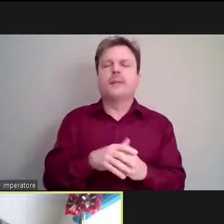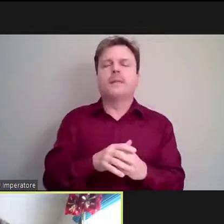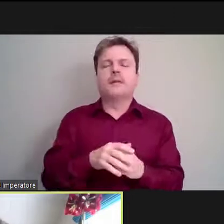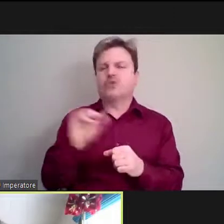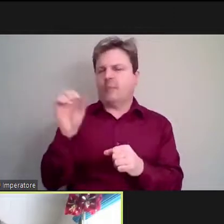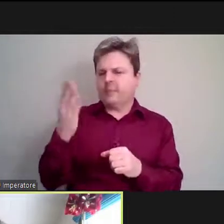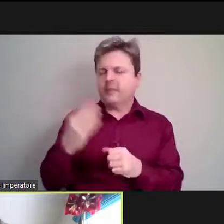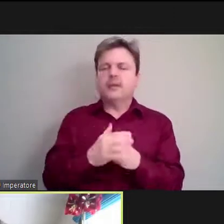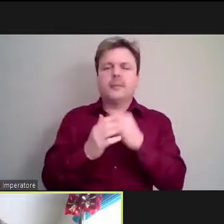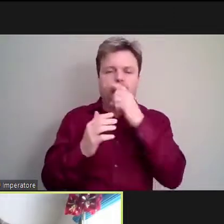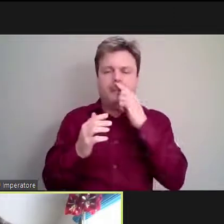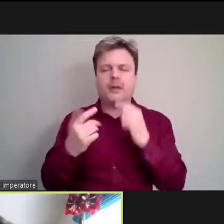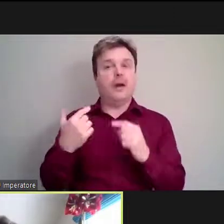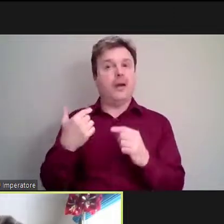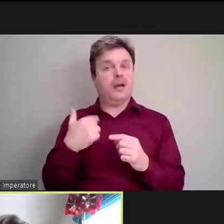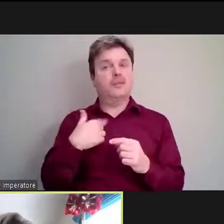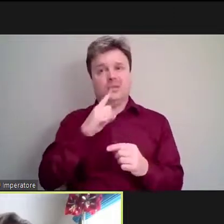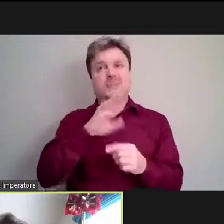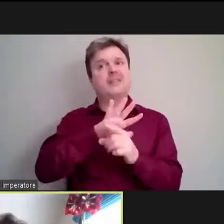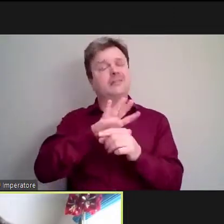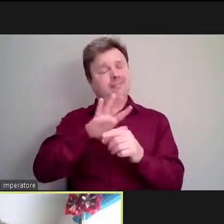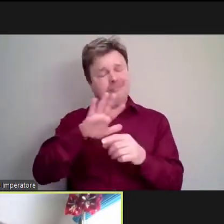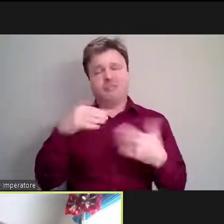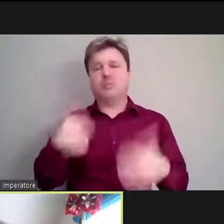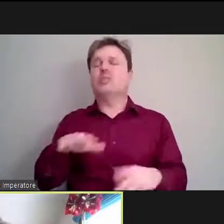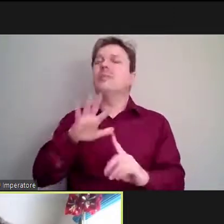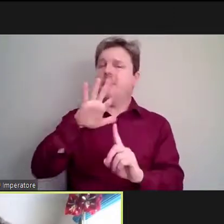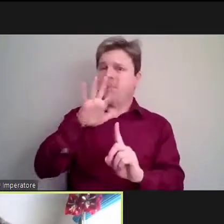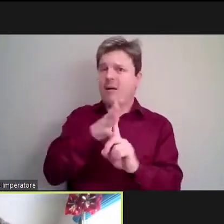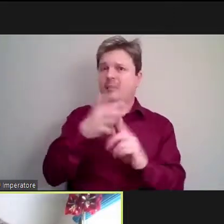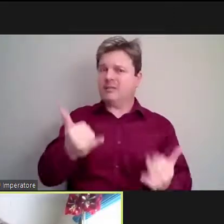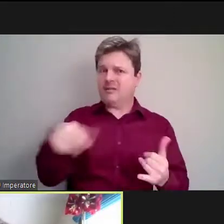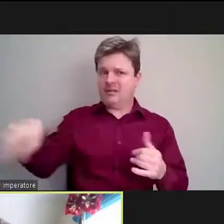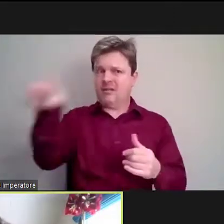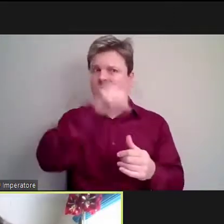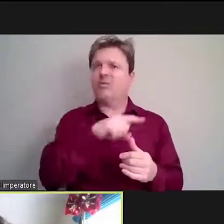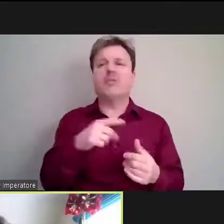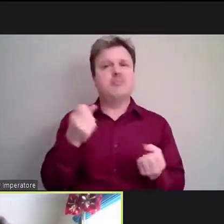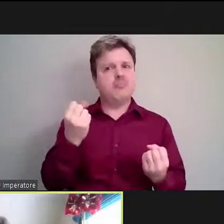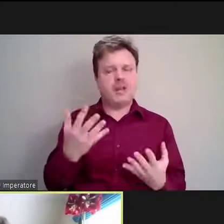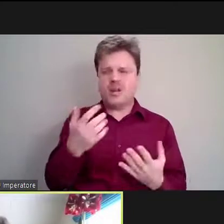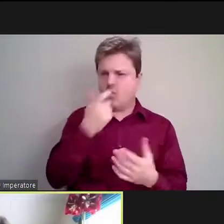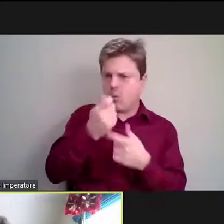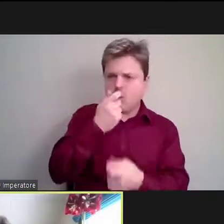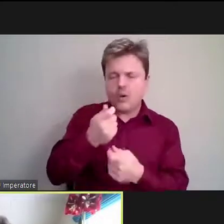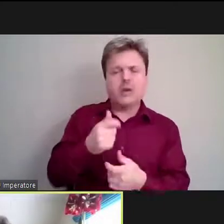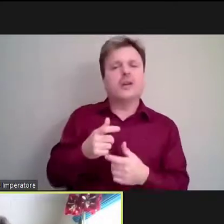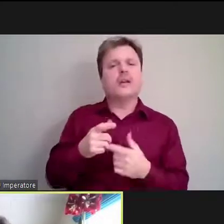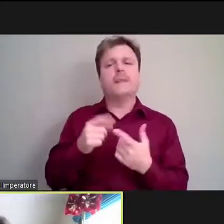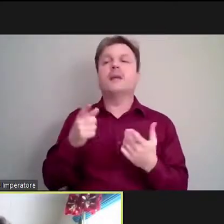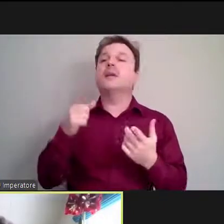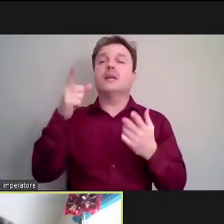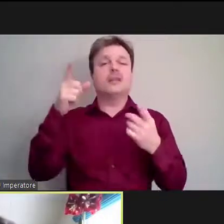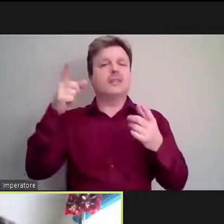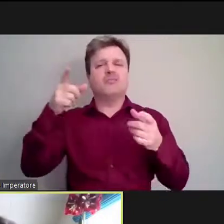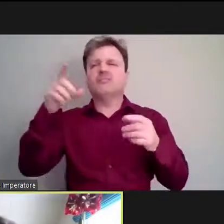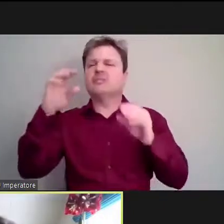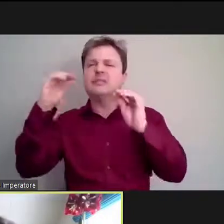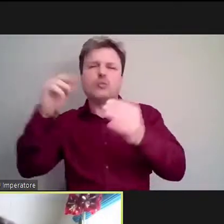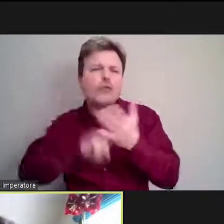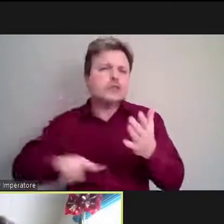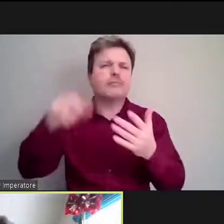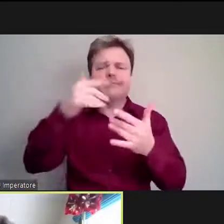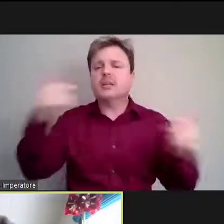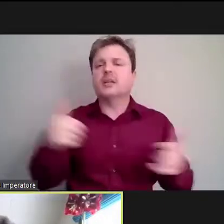very popular, I think, especially in certain branches of scholarship to say, well, you know, it's really critical to just